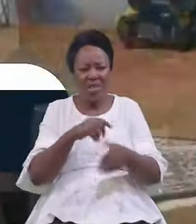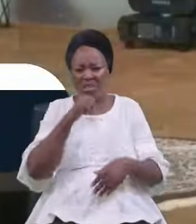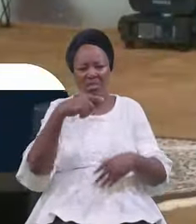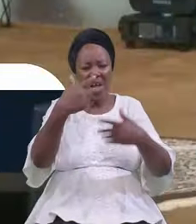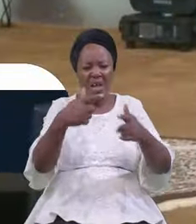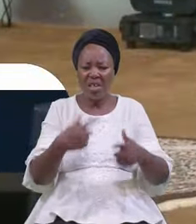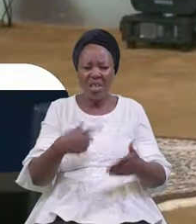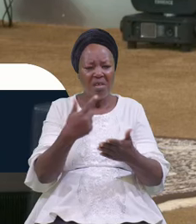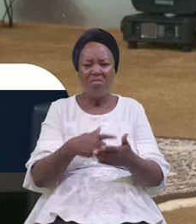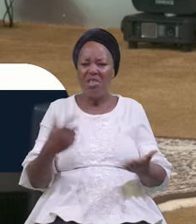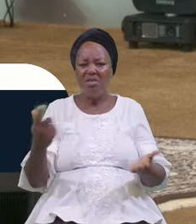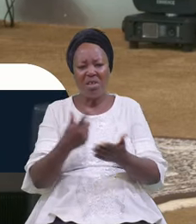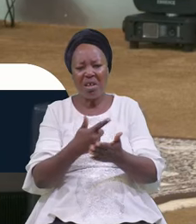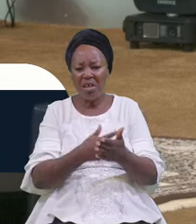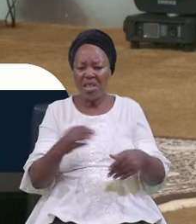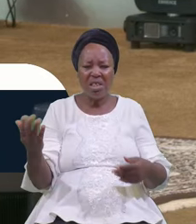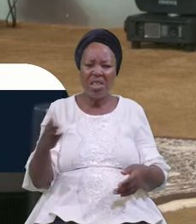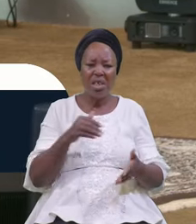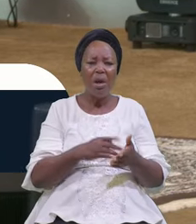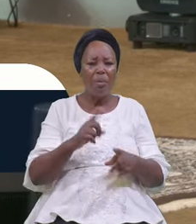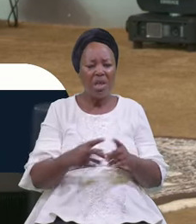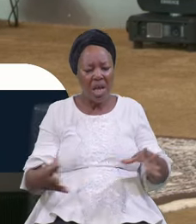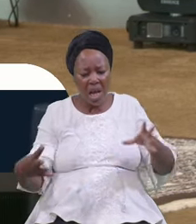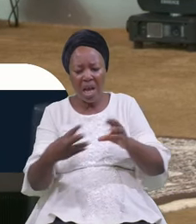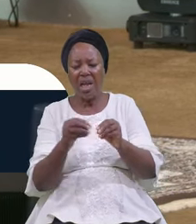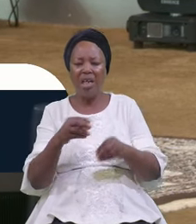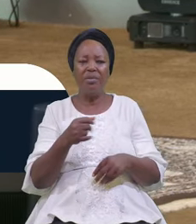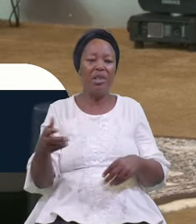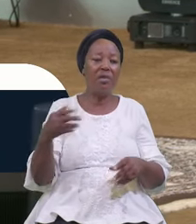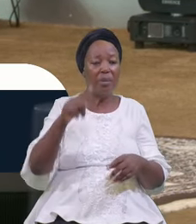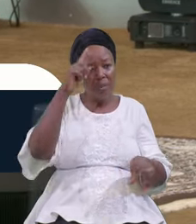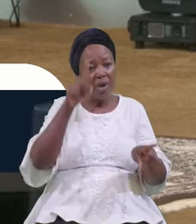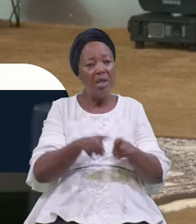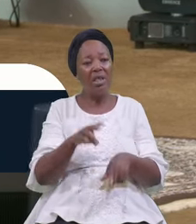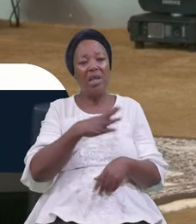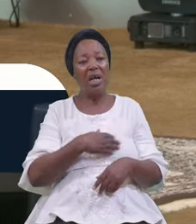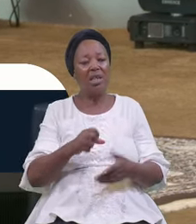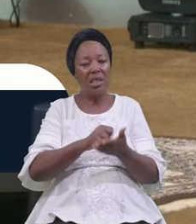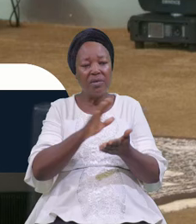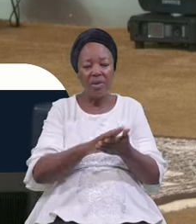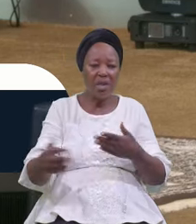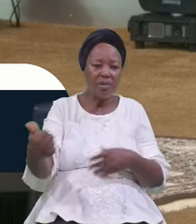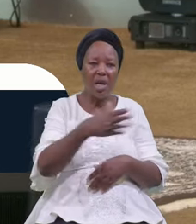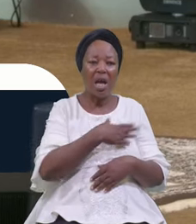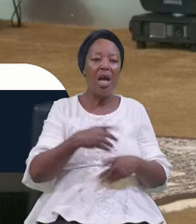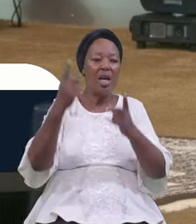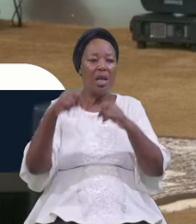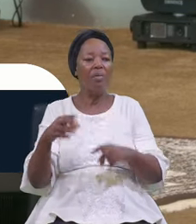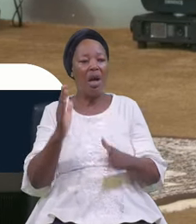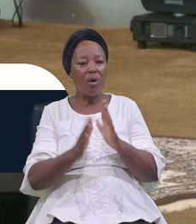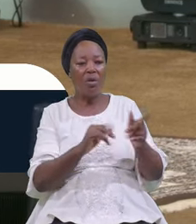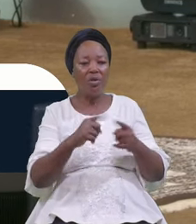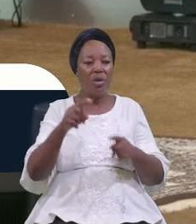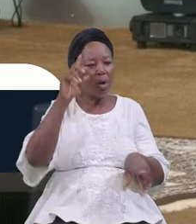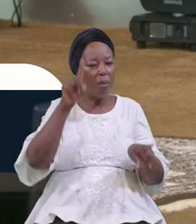arguing. They gathered themselves, the brethren, and they sanctified themselves and came according to the